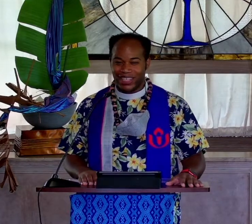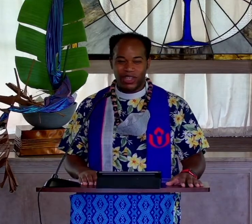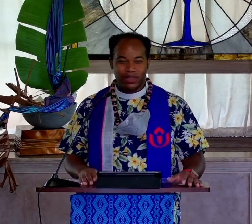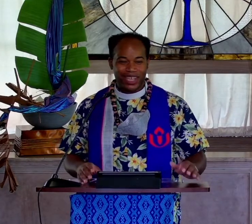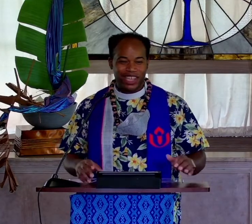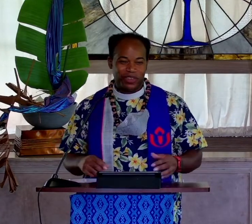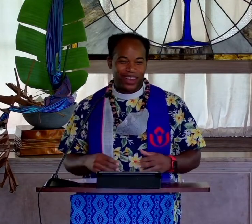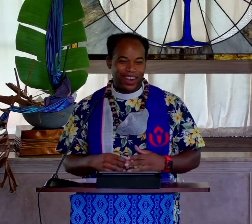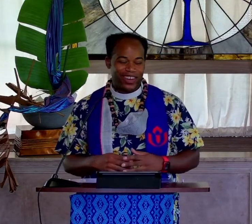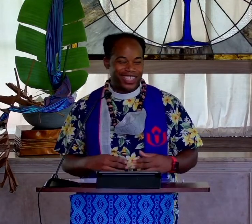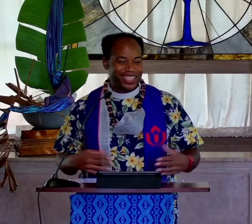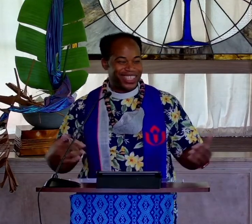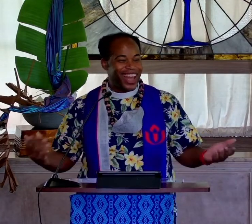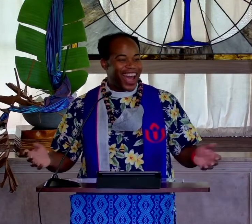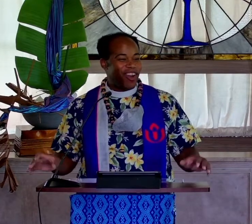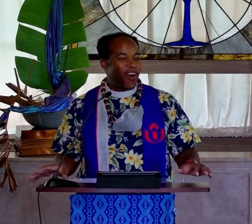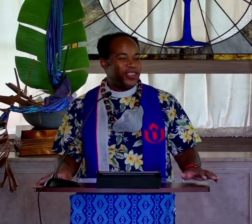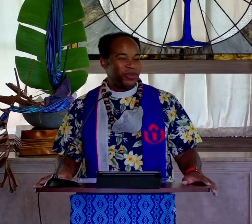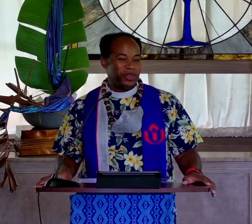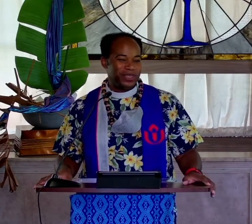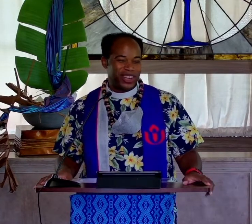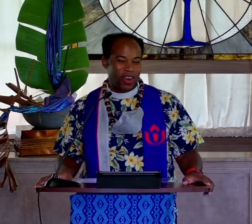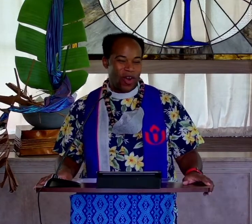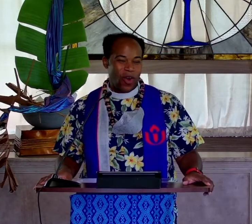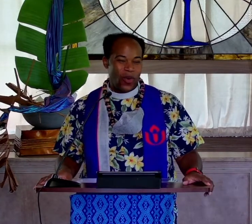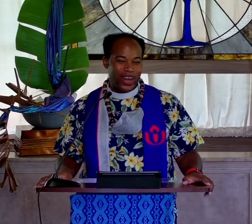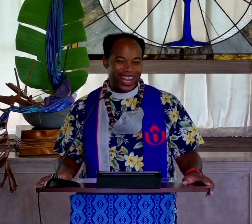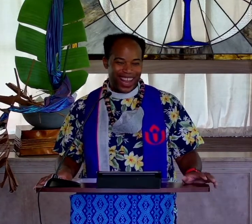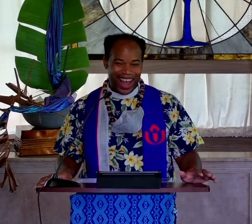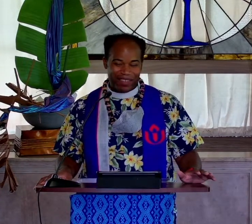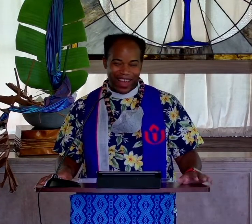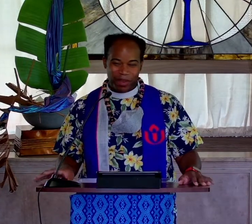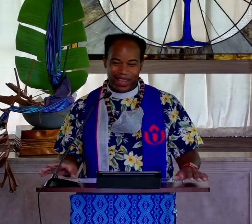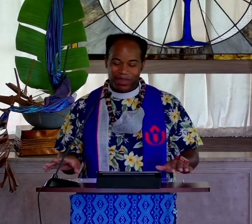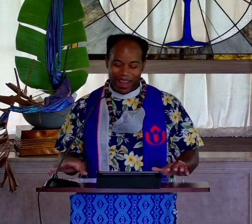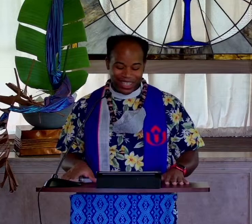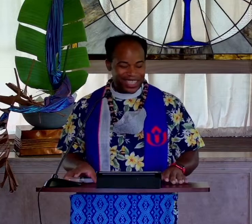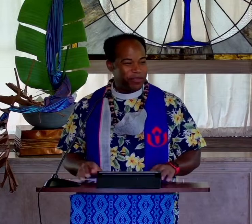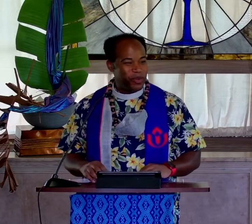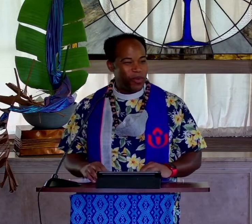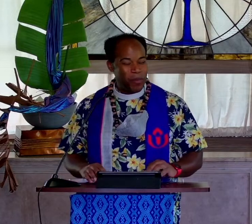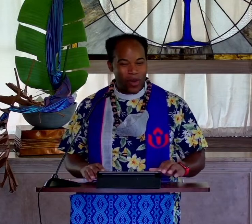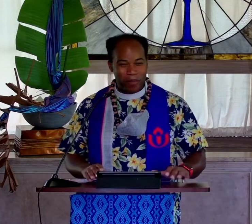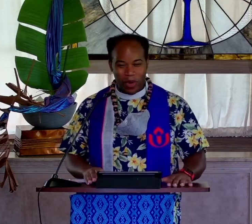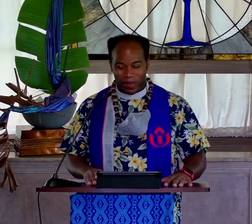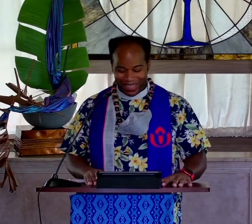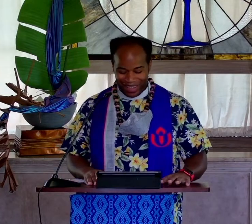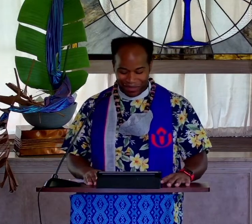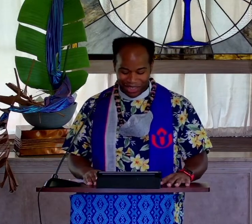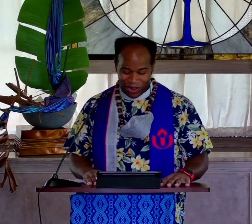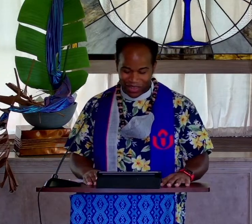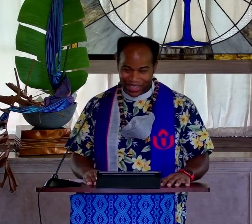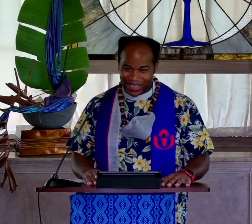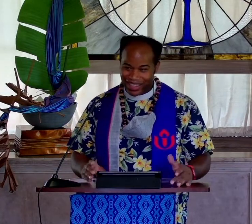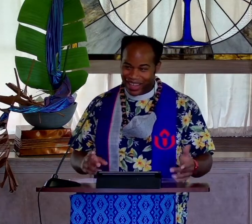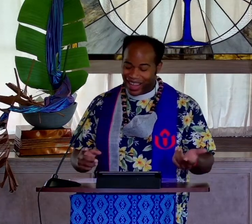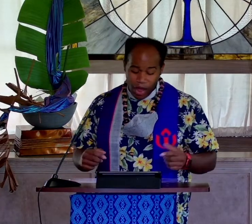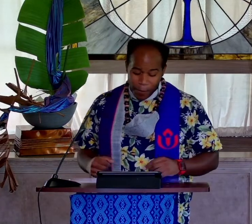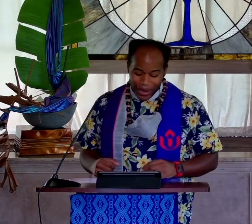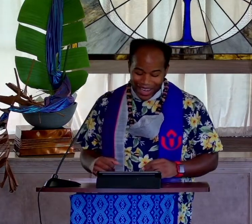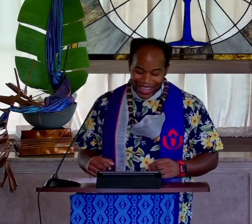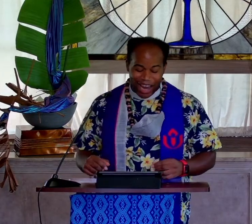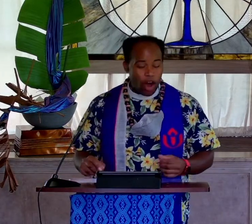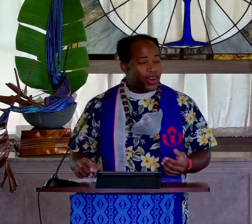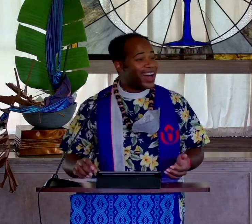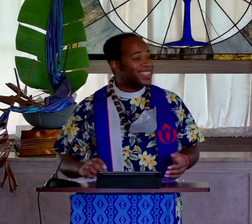Universalist Association of Congregations and also using our own live elements. We have just a few more moments of service.